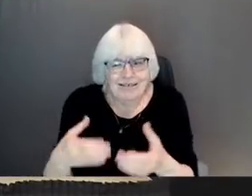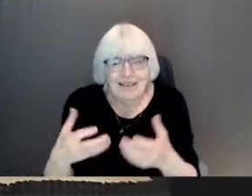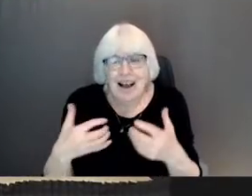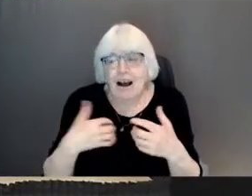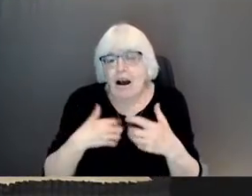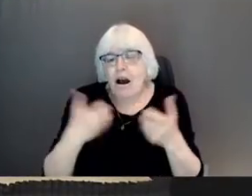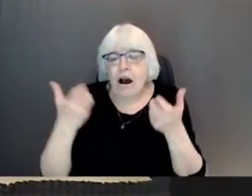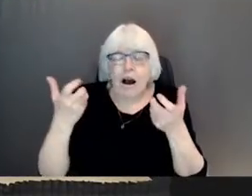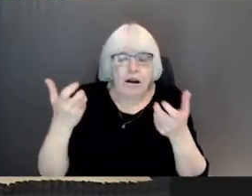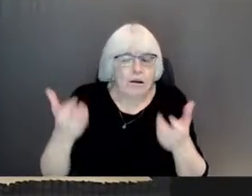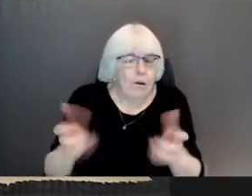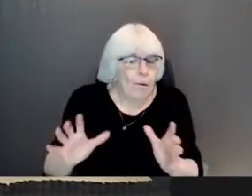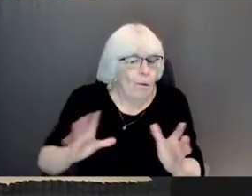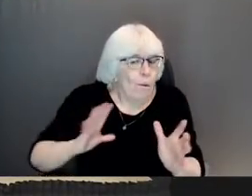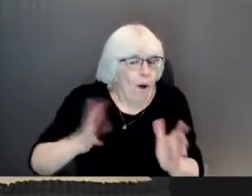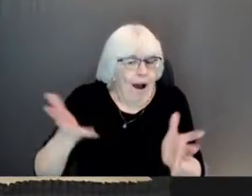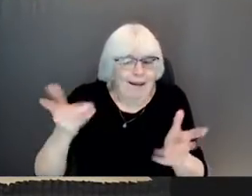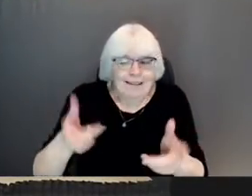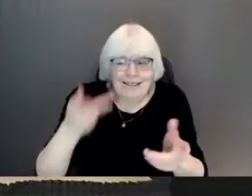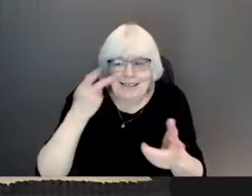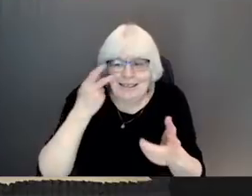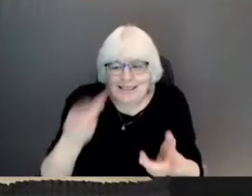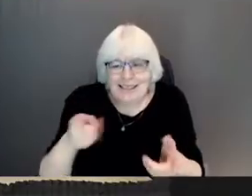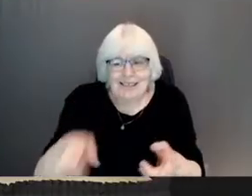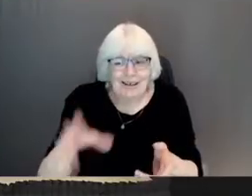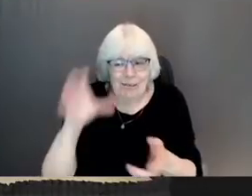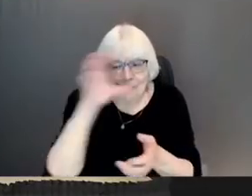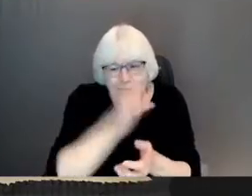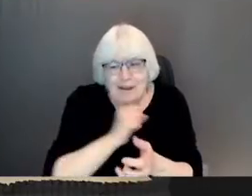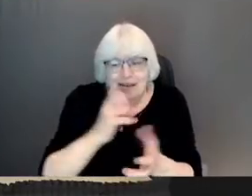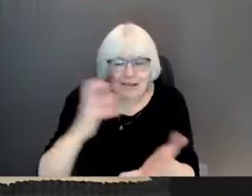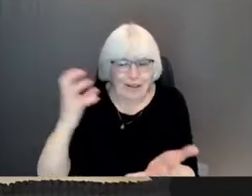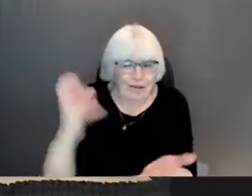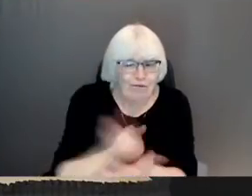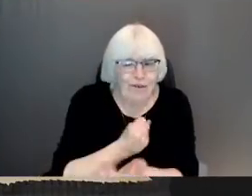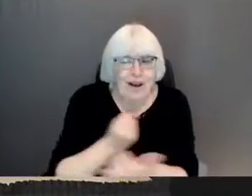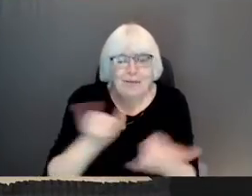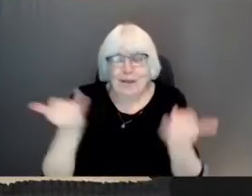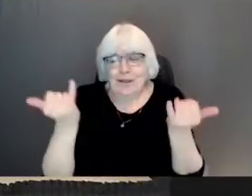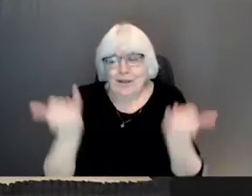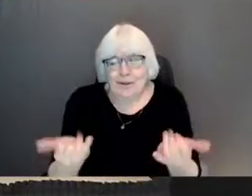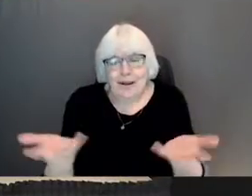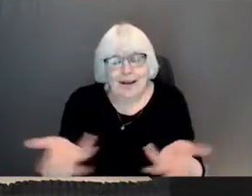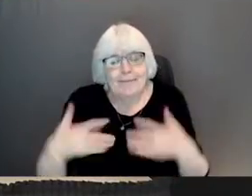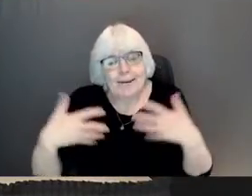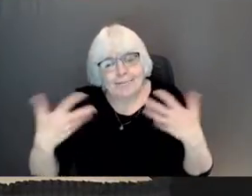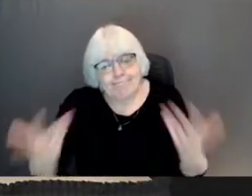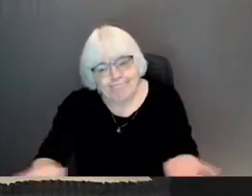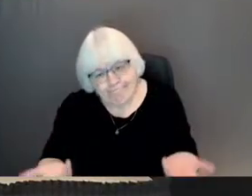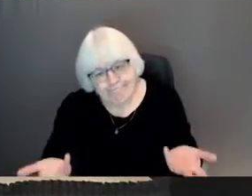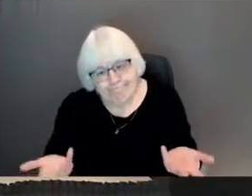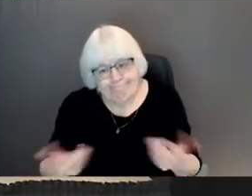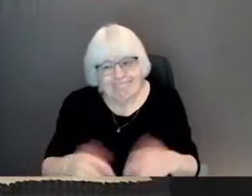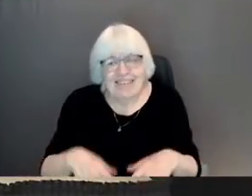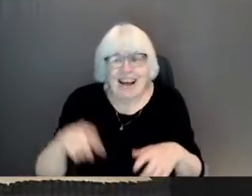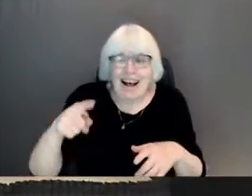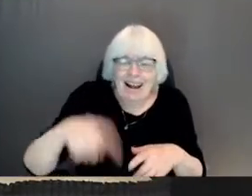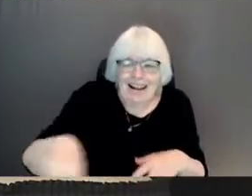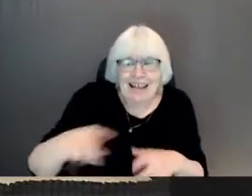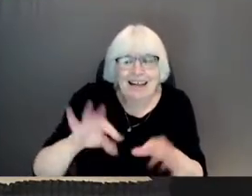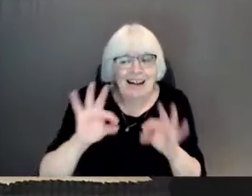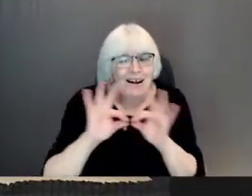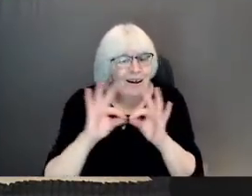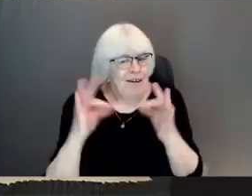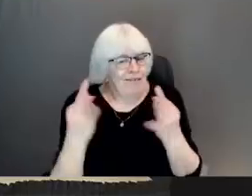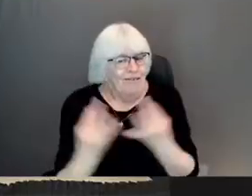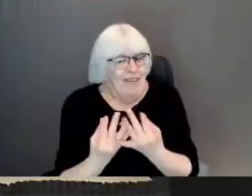that they need to be doing. And I know how important these activities are, and we're working hard to get them re-established as